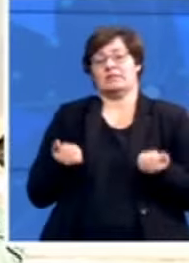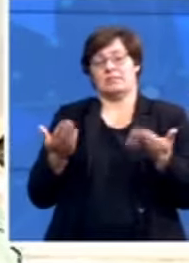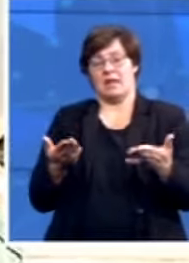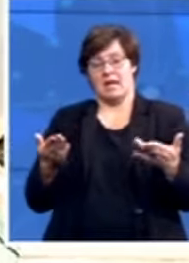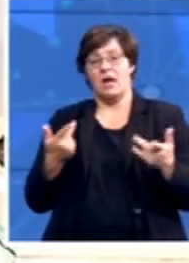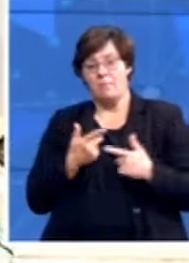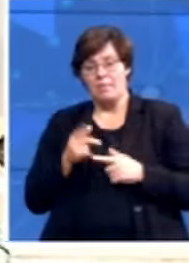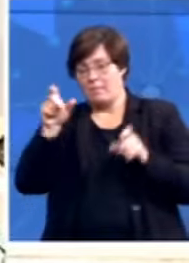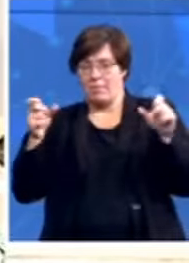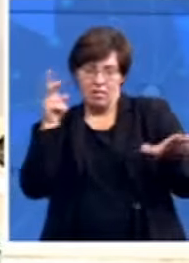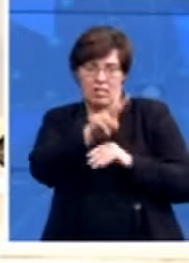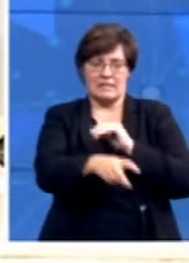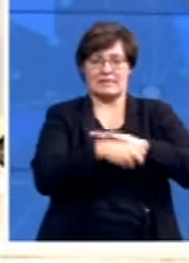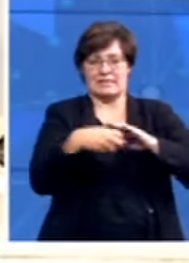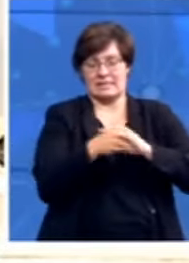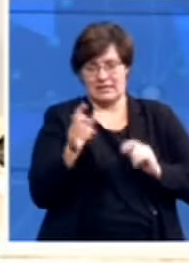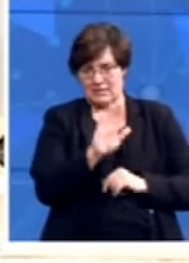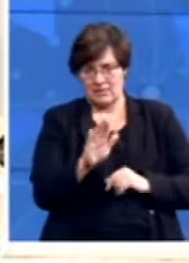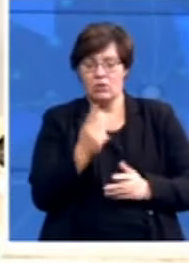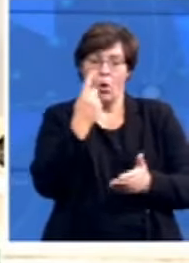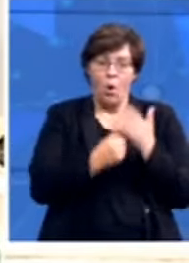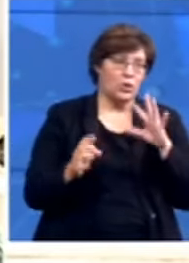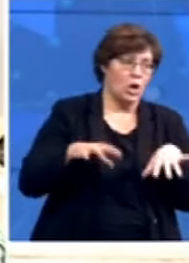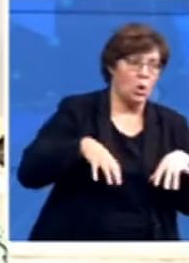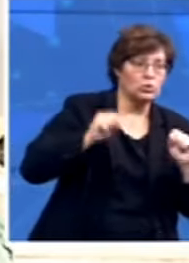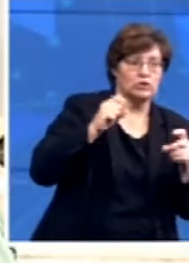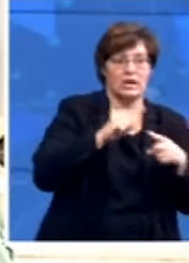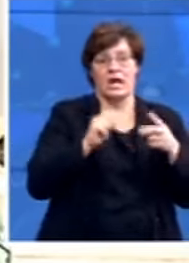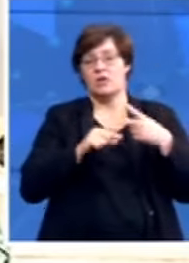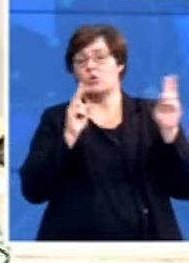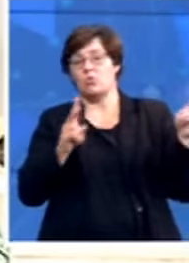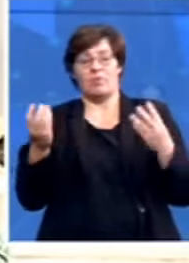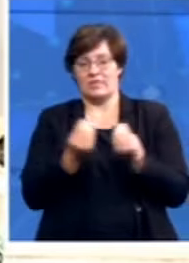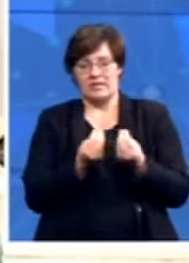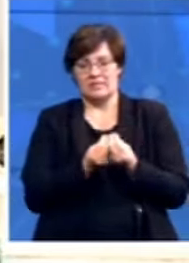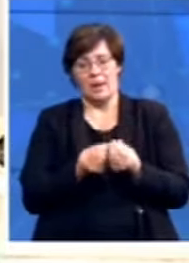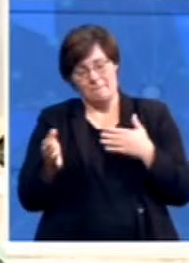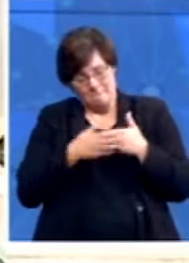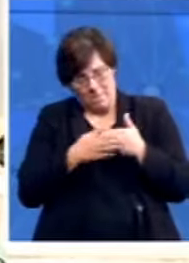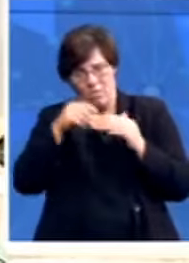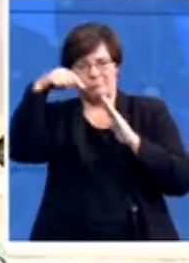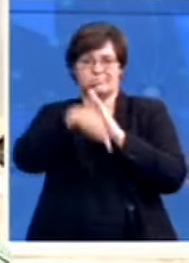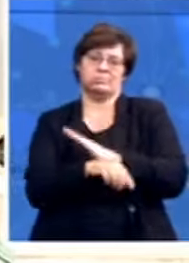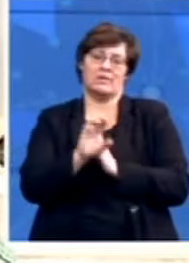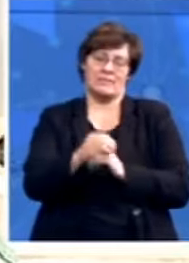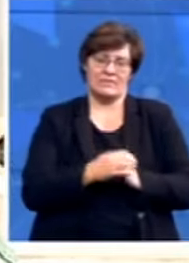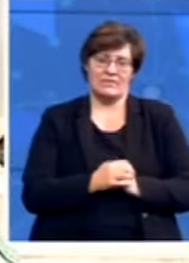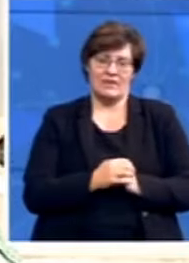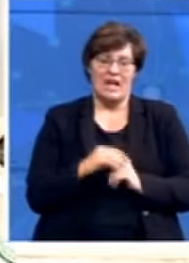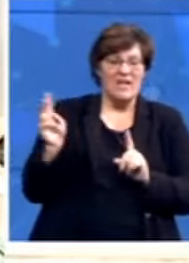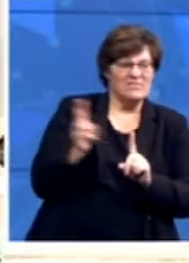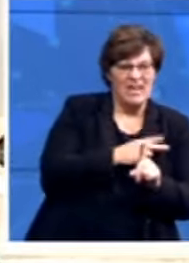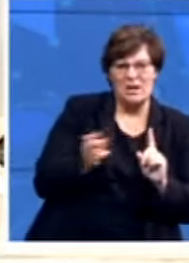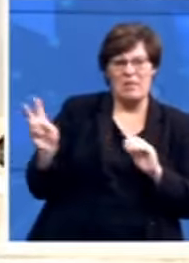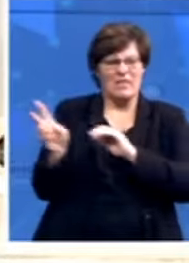load shedding and all the normal issues, there's much more to it. And I think the vandalism and theft of cable has become a very serious